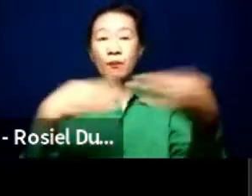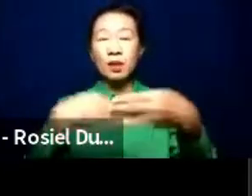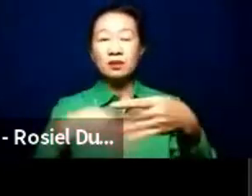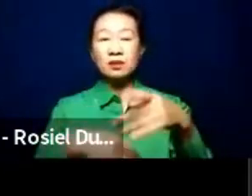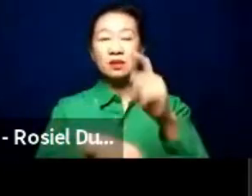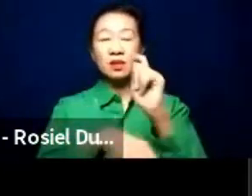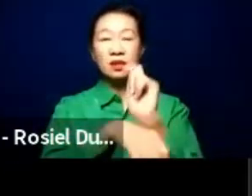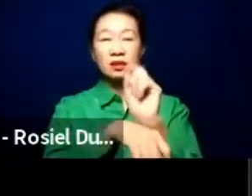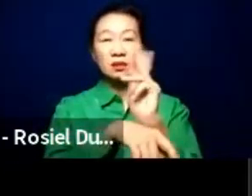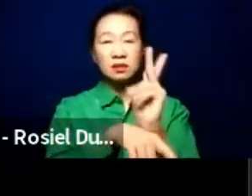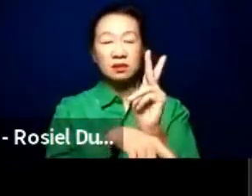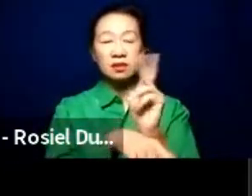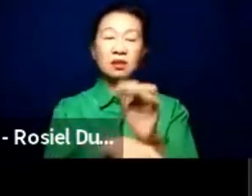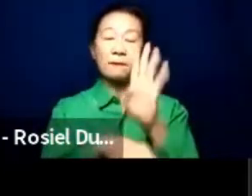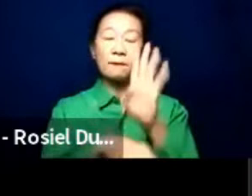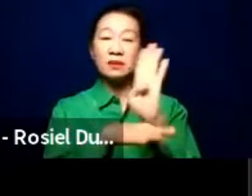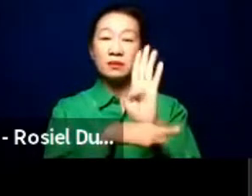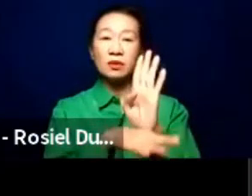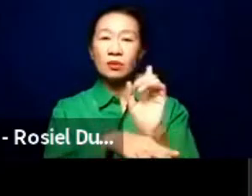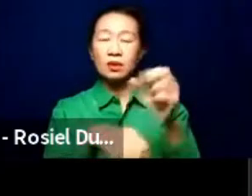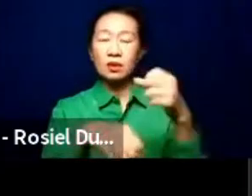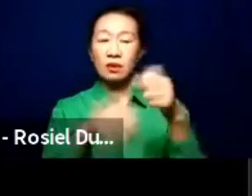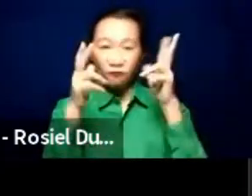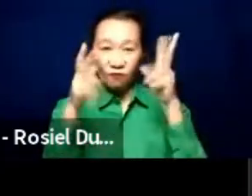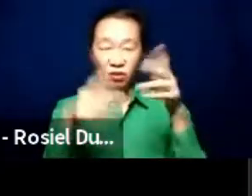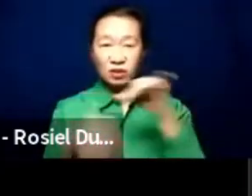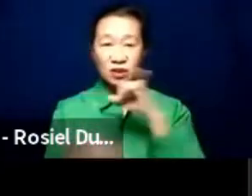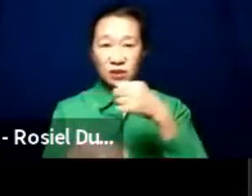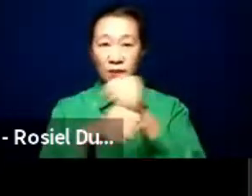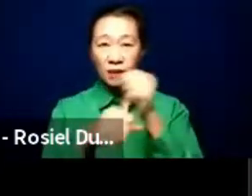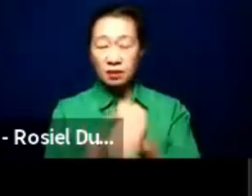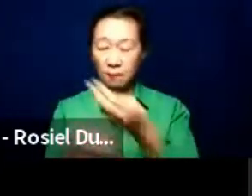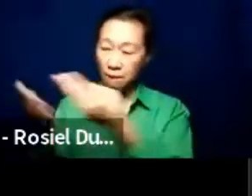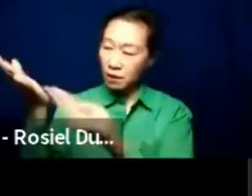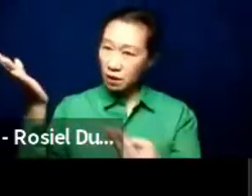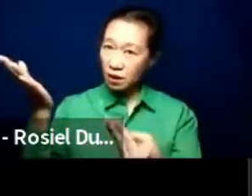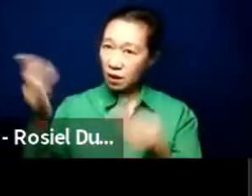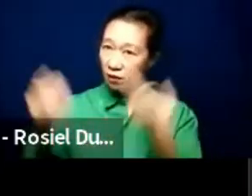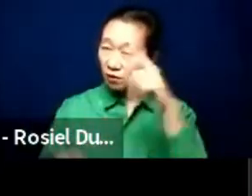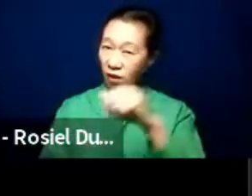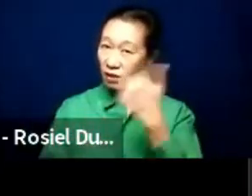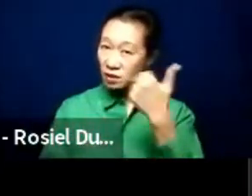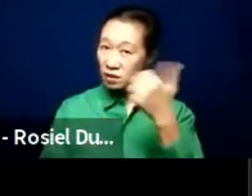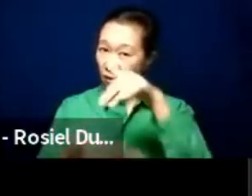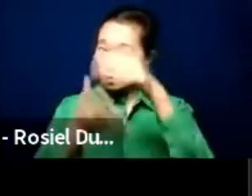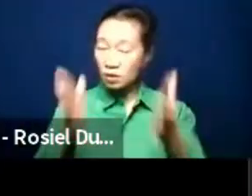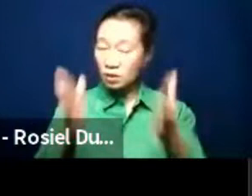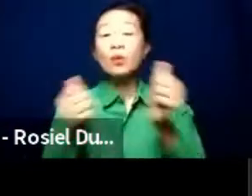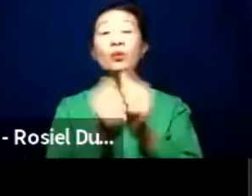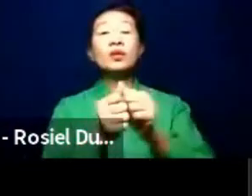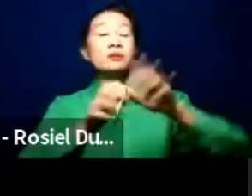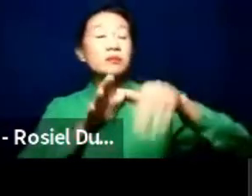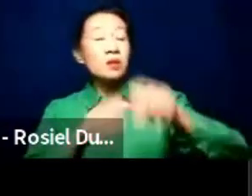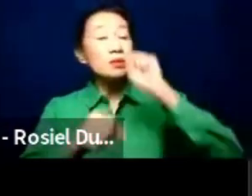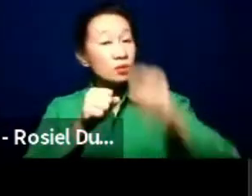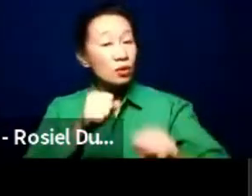was put up na ang ginagawa nila, ang focus nila is making materials for other students with disabilities. No,